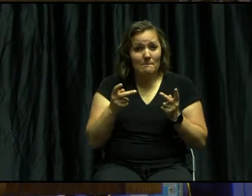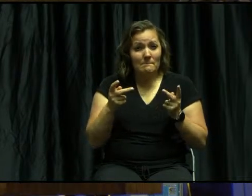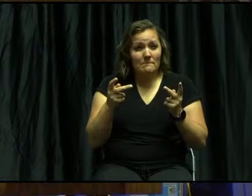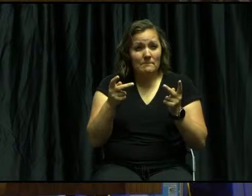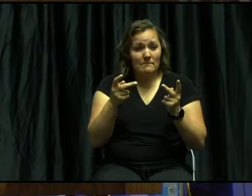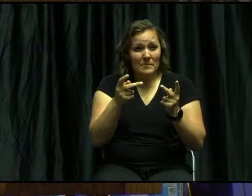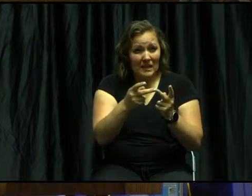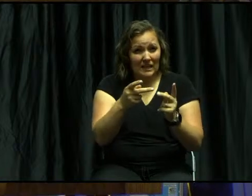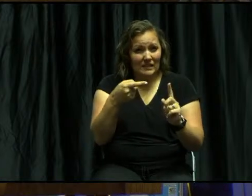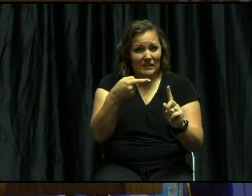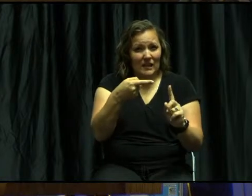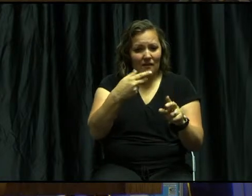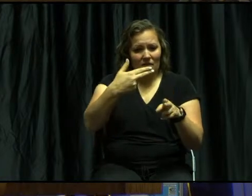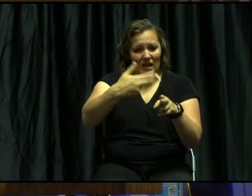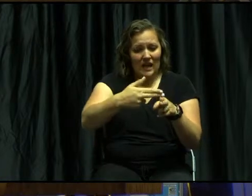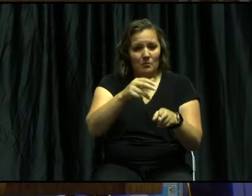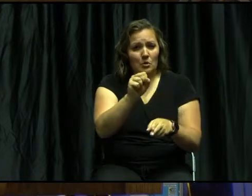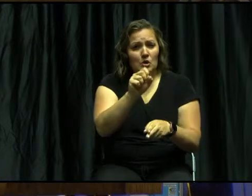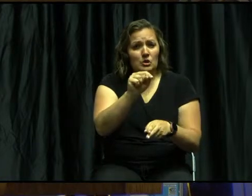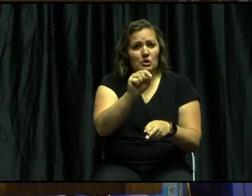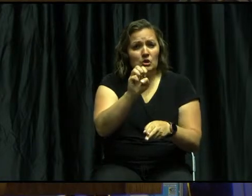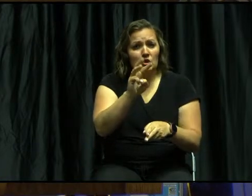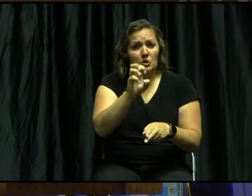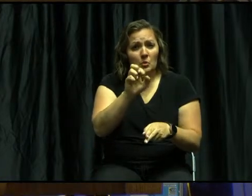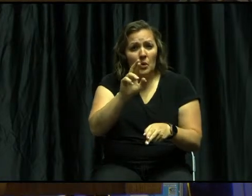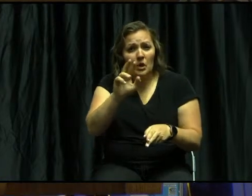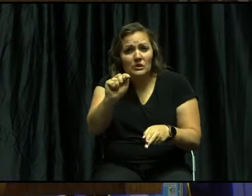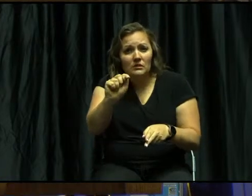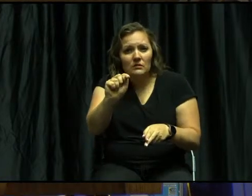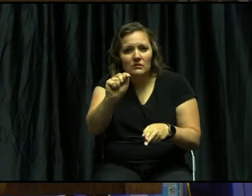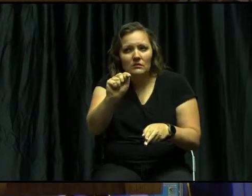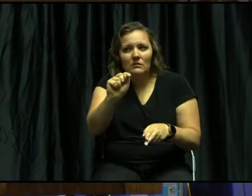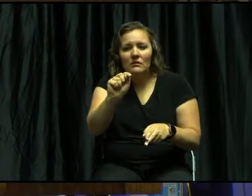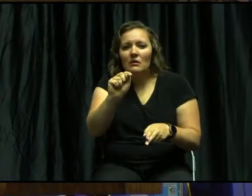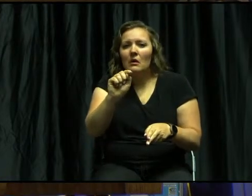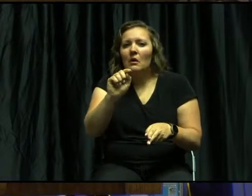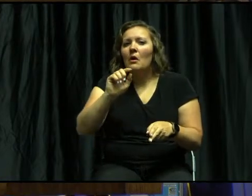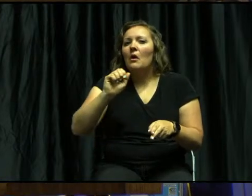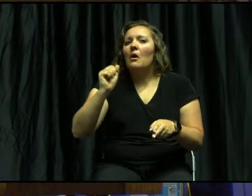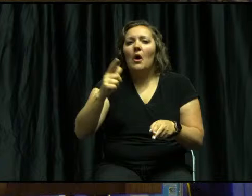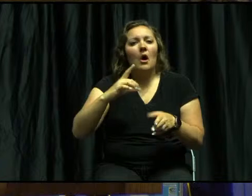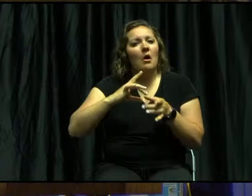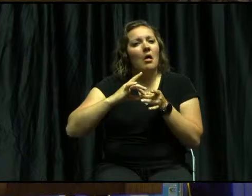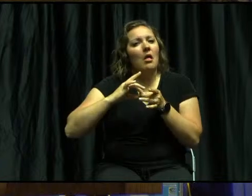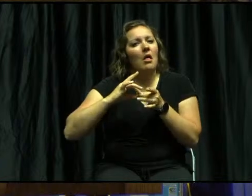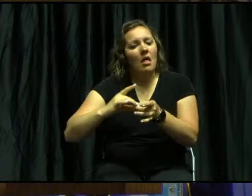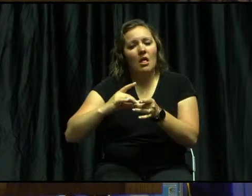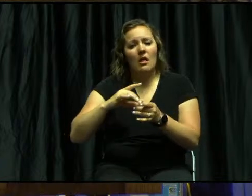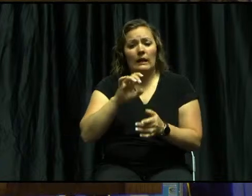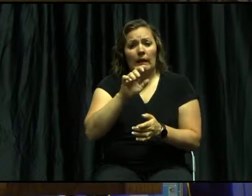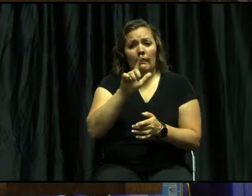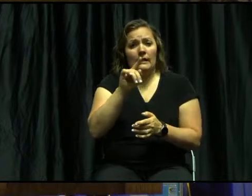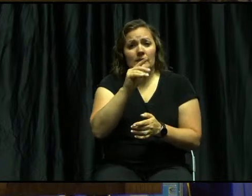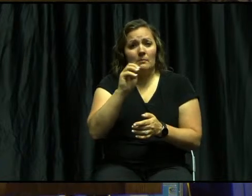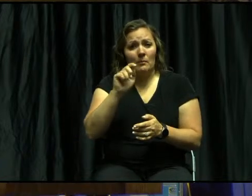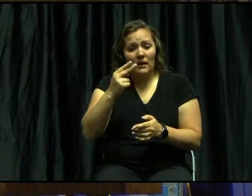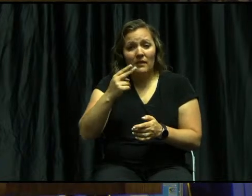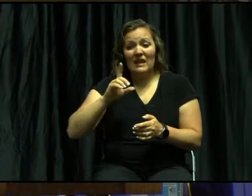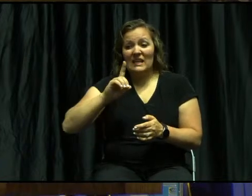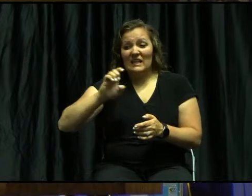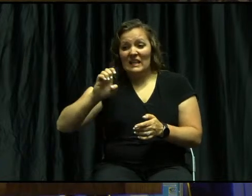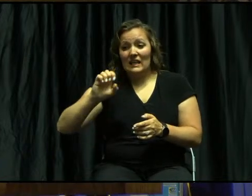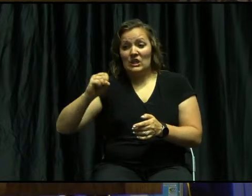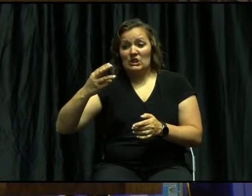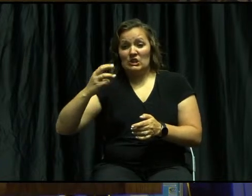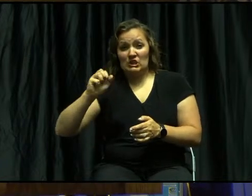that appears in their name? They are all in reference to Elizabeth D. Shaw Stewart. Elizabeth, her